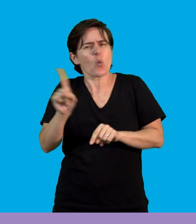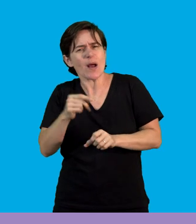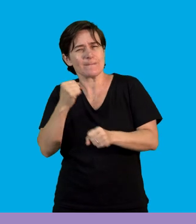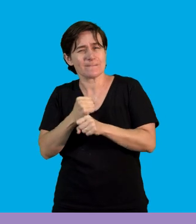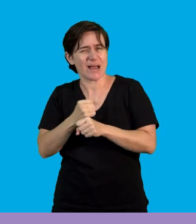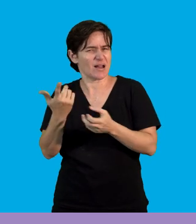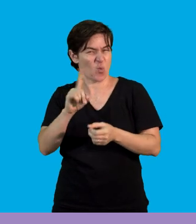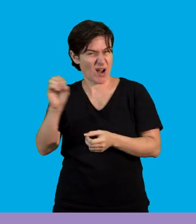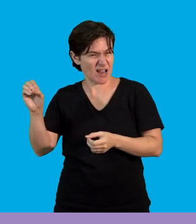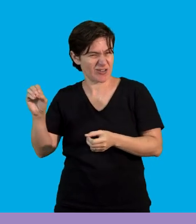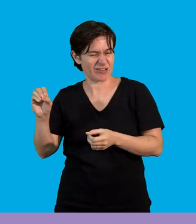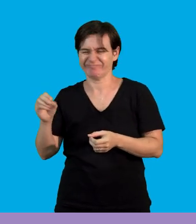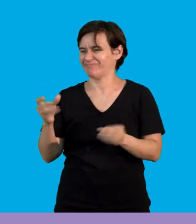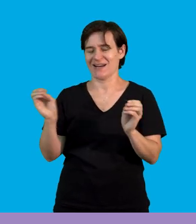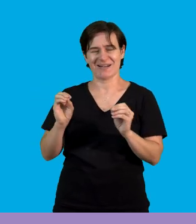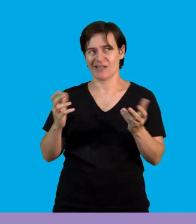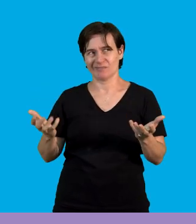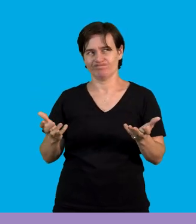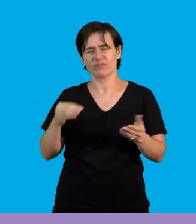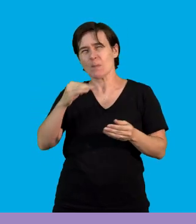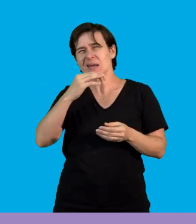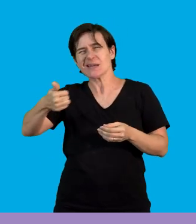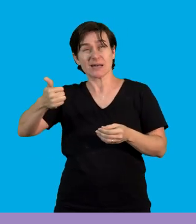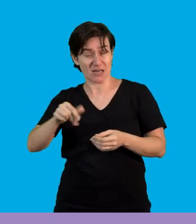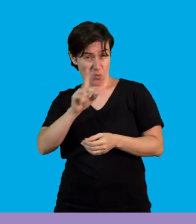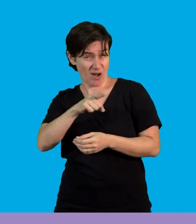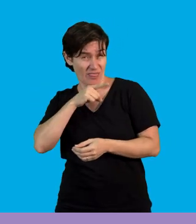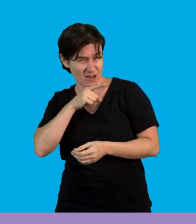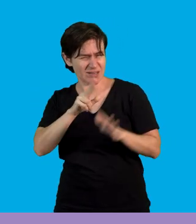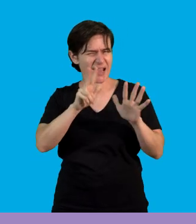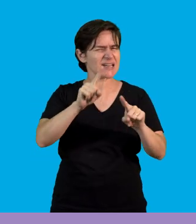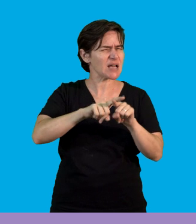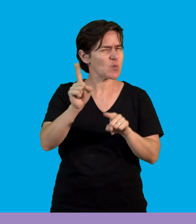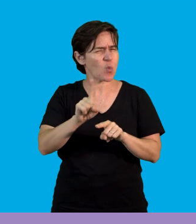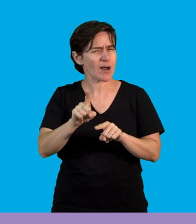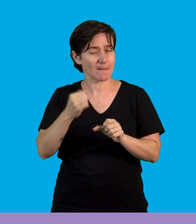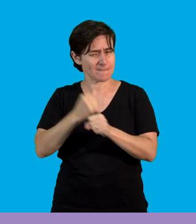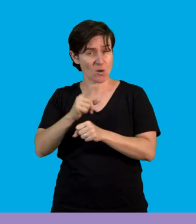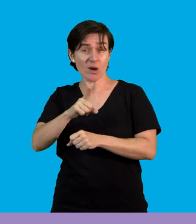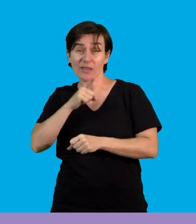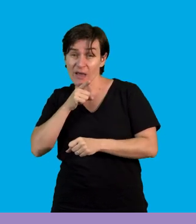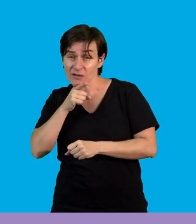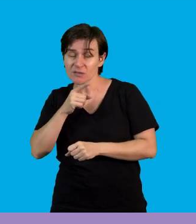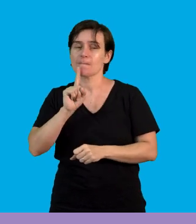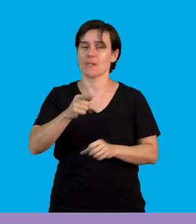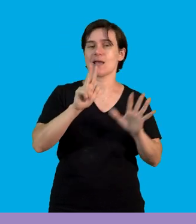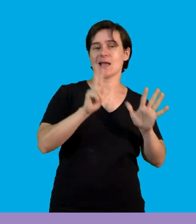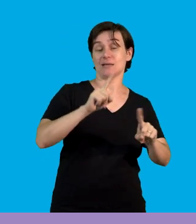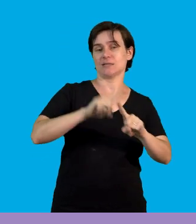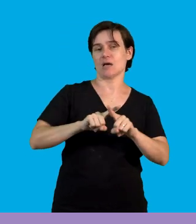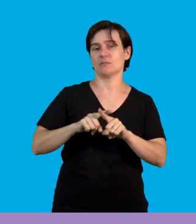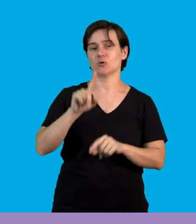become 100? We have no number to multiply with, so we'll then convert it to 1,000. And to get 8 to 1,000, we